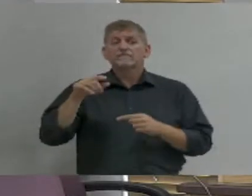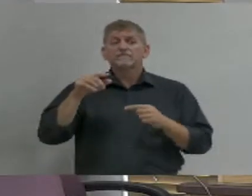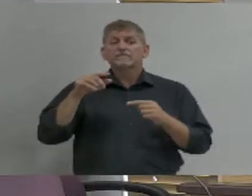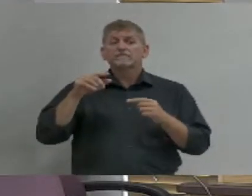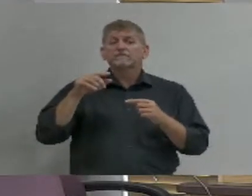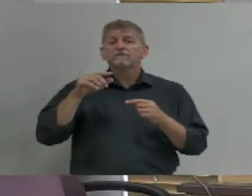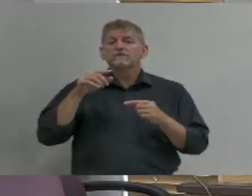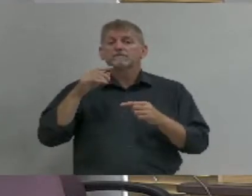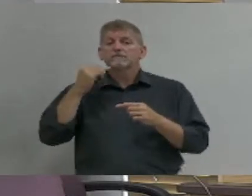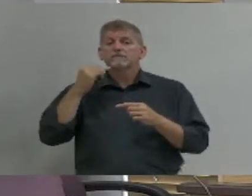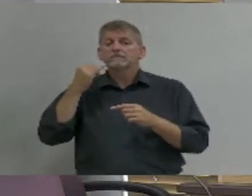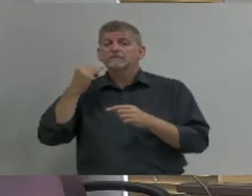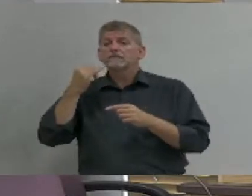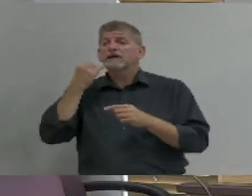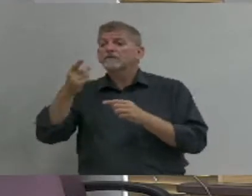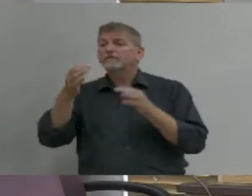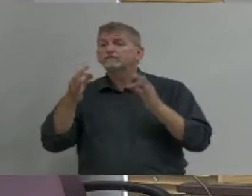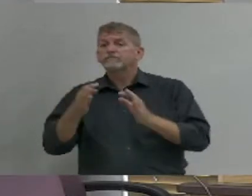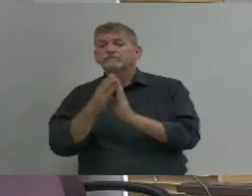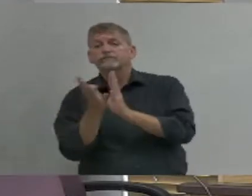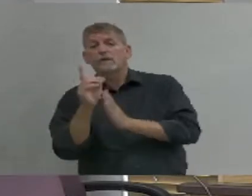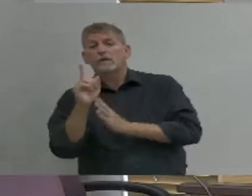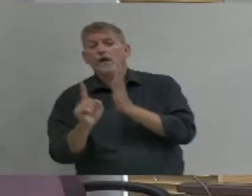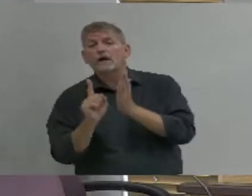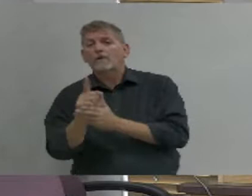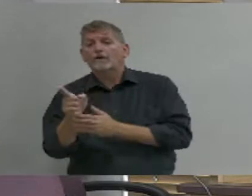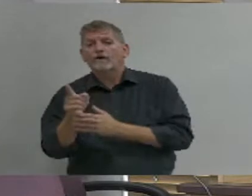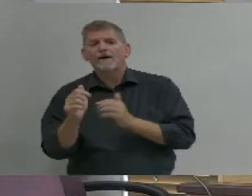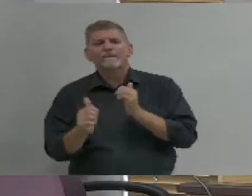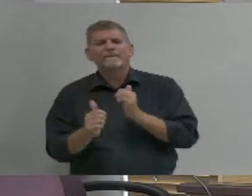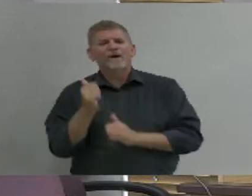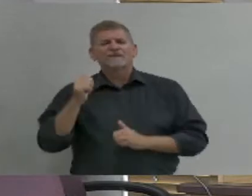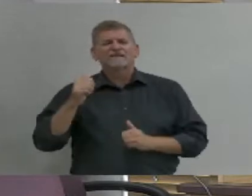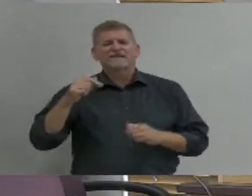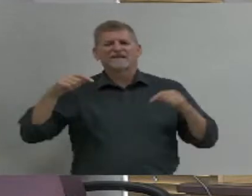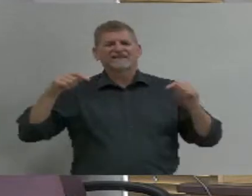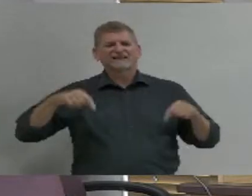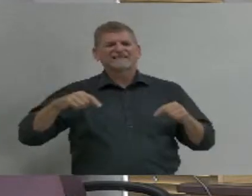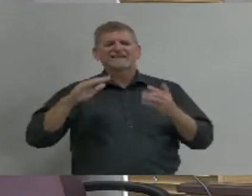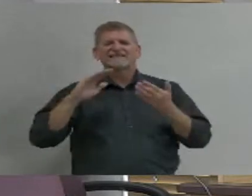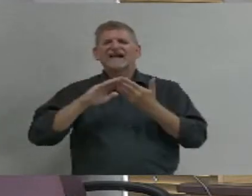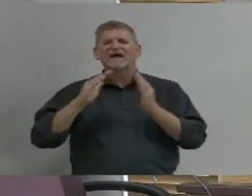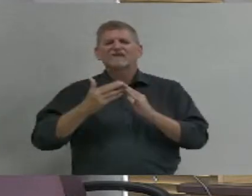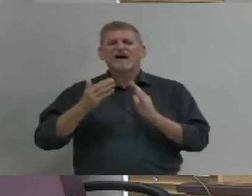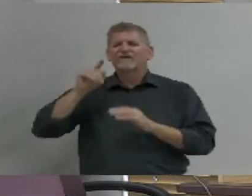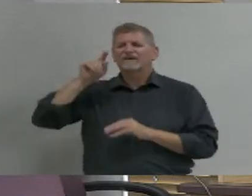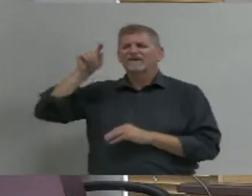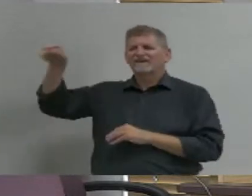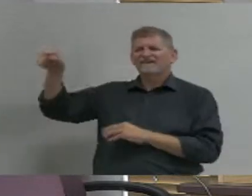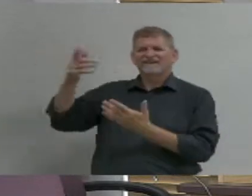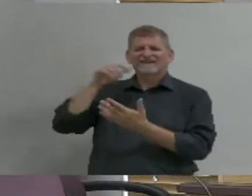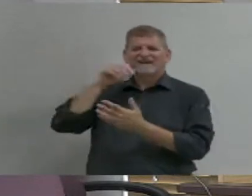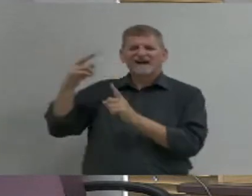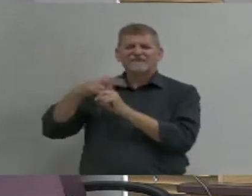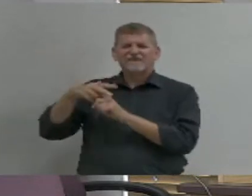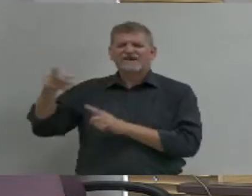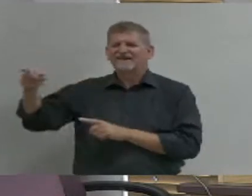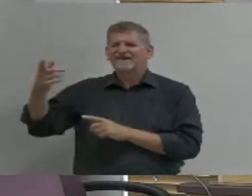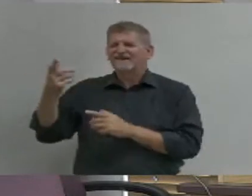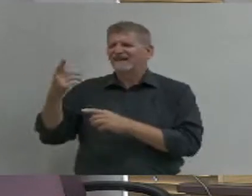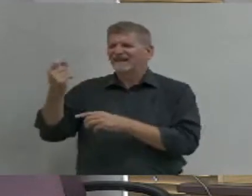most of our restaurants downtown and those, they're closed by 10:30 or 11 o'clock. We're mostly talking neighborhood bars, different